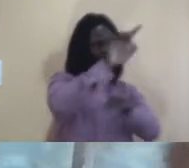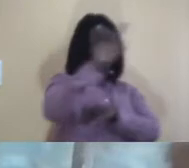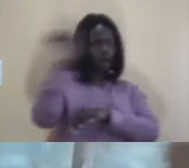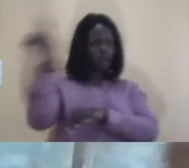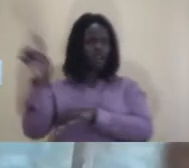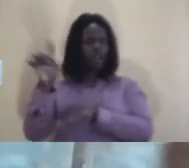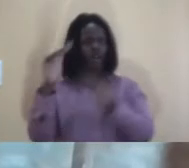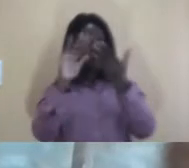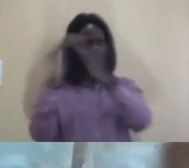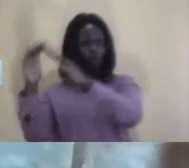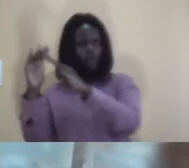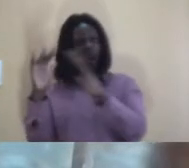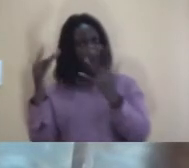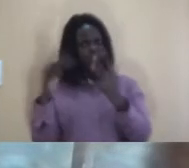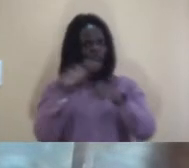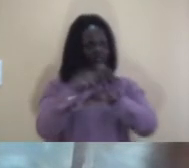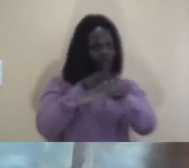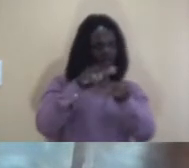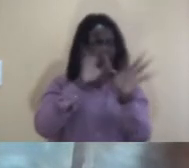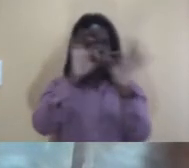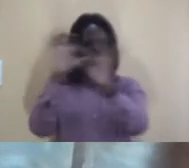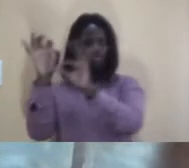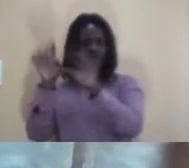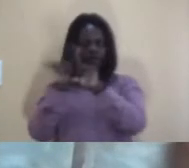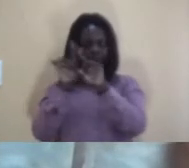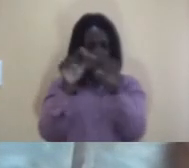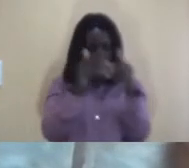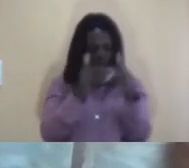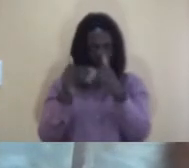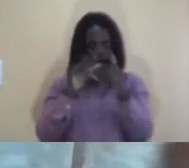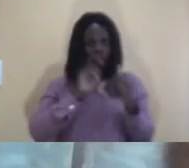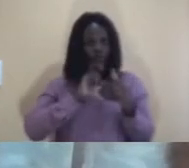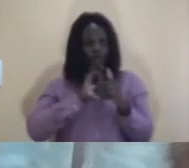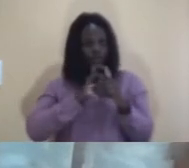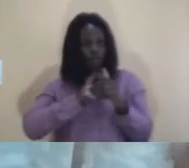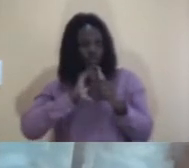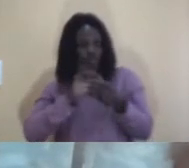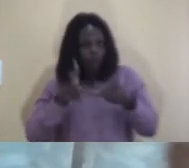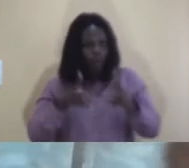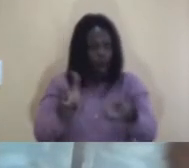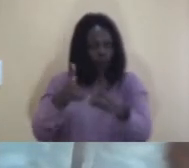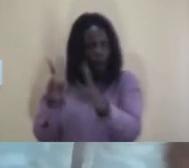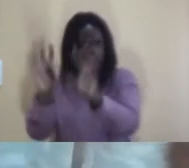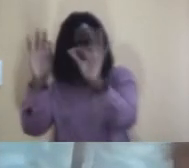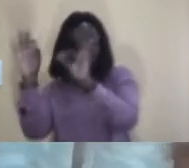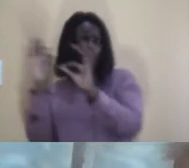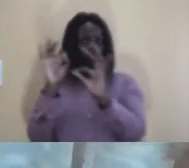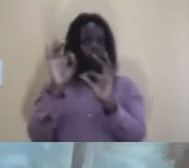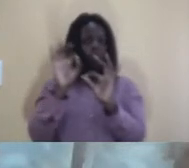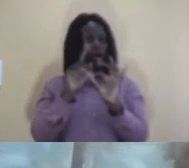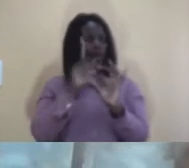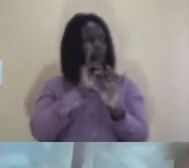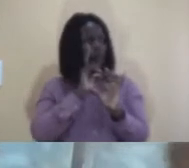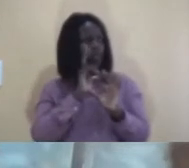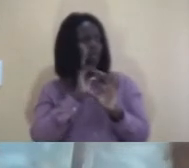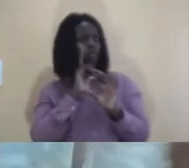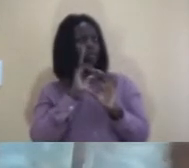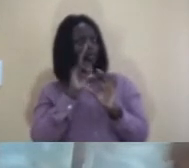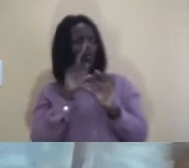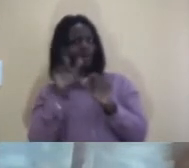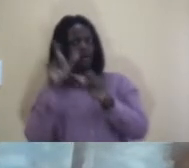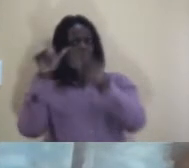farm sustainably using modern techniques. Siyababona bephuma bengena abalimi befundisa